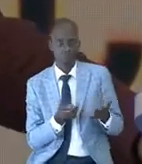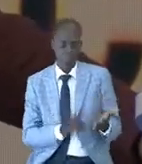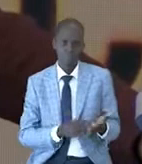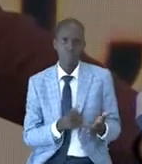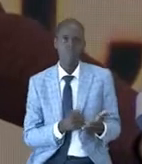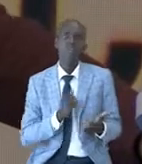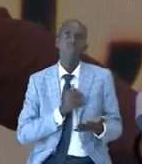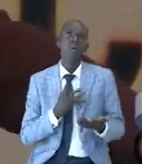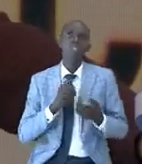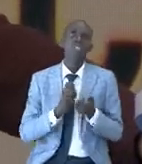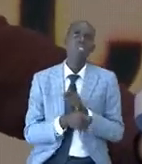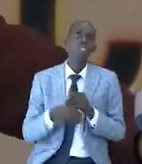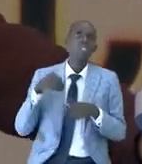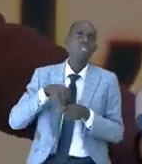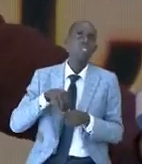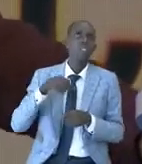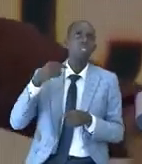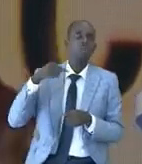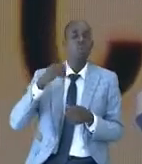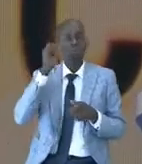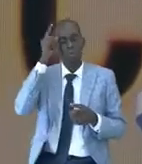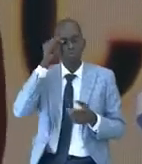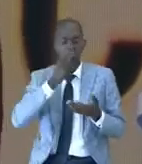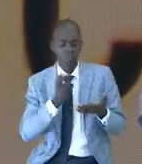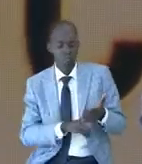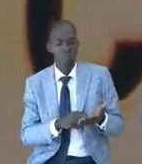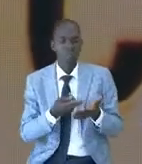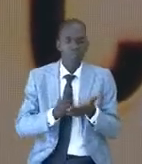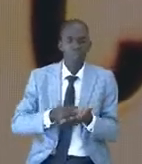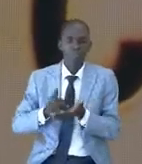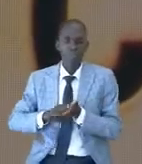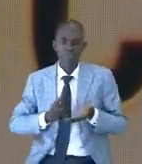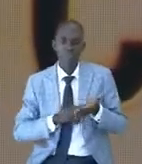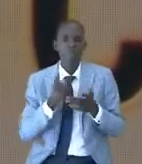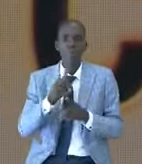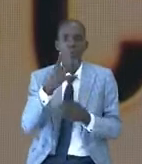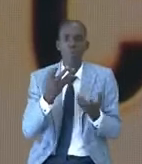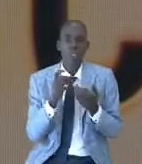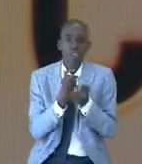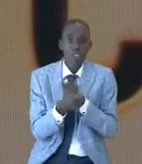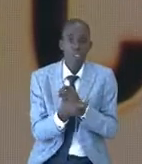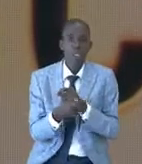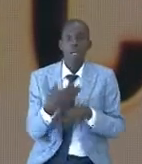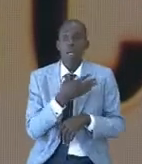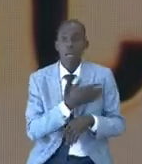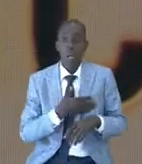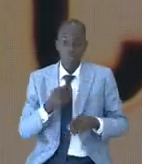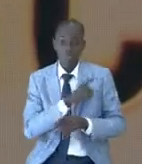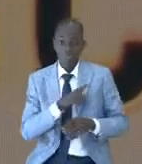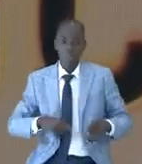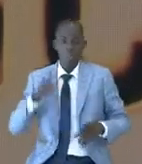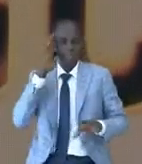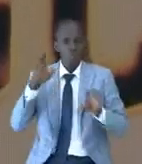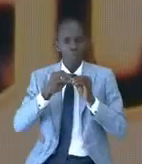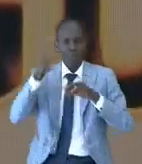that down. I want a change there, write that down. And the Lord has gone beyond reading what you have written